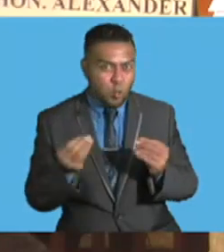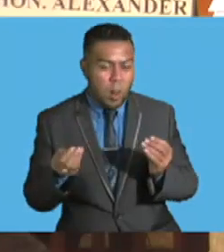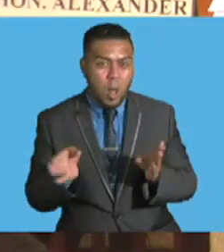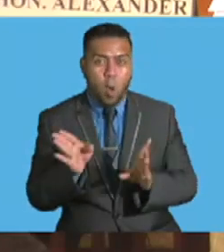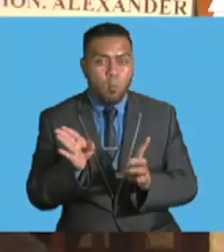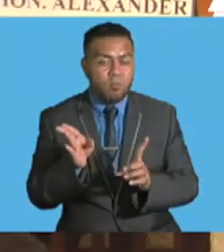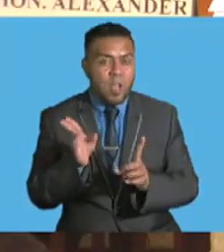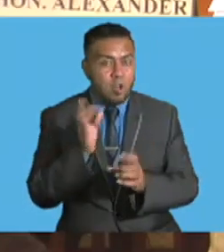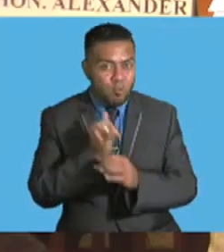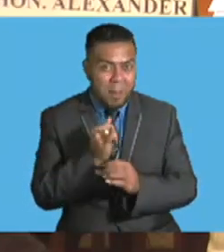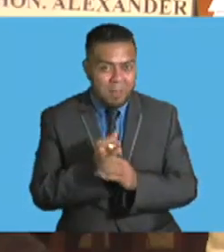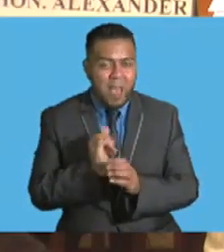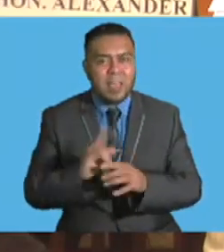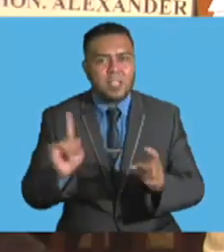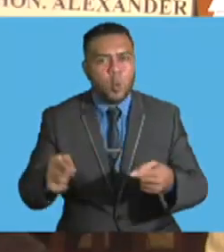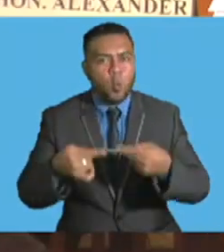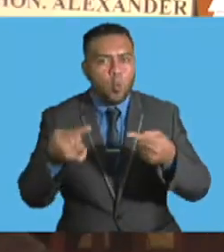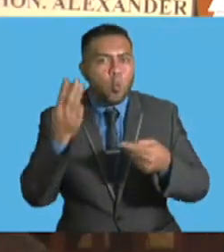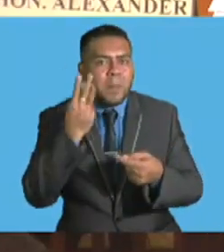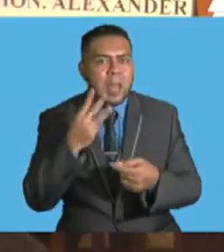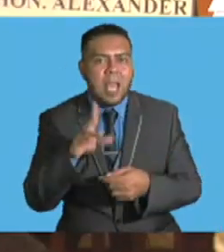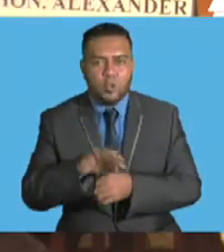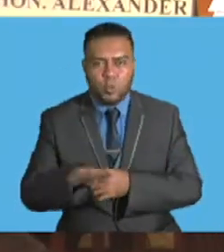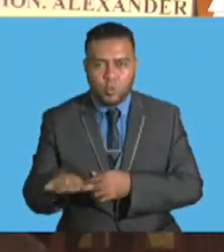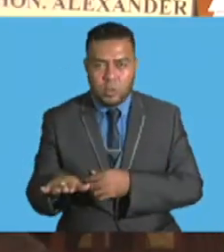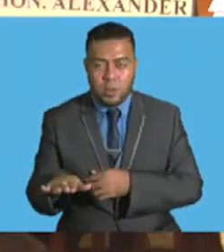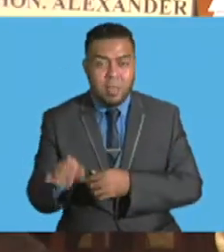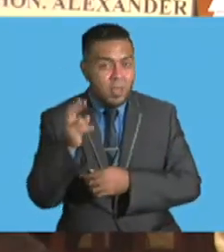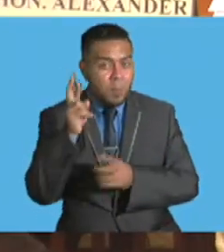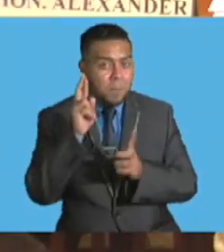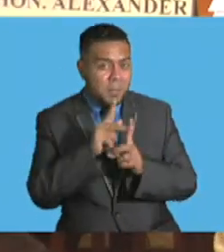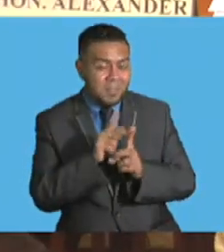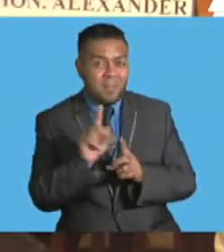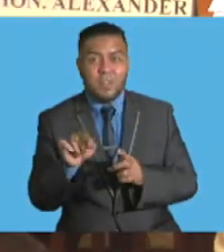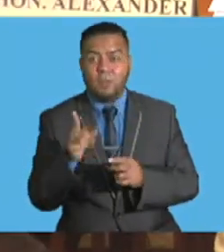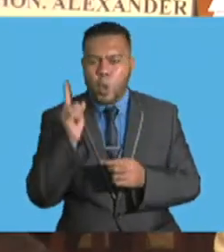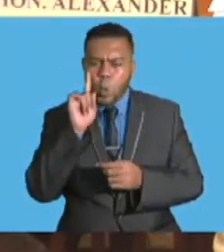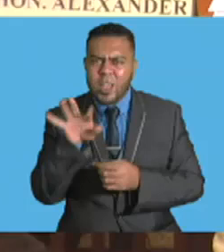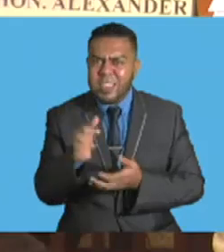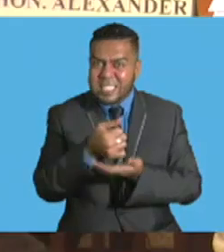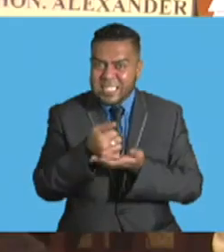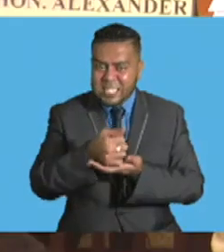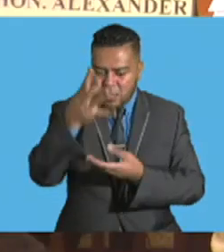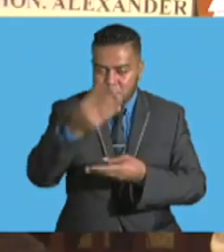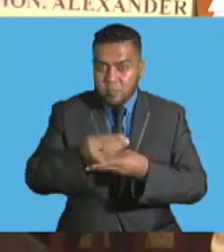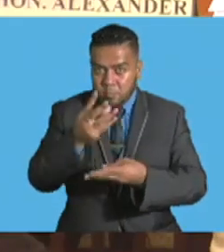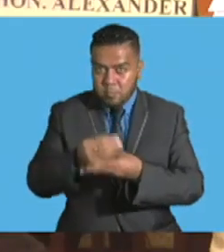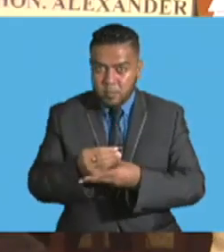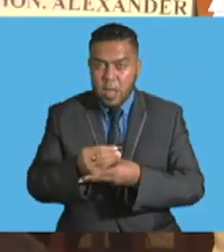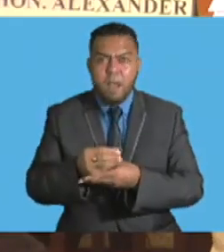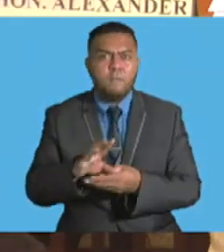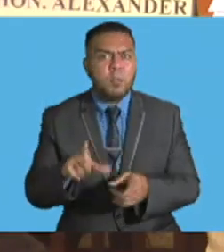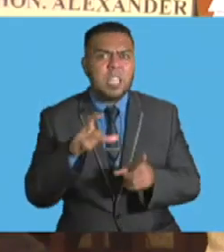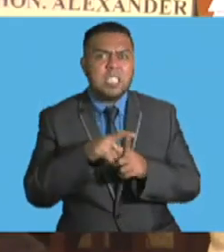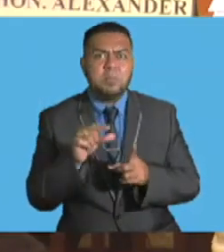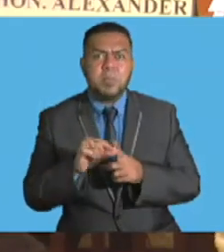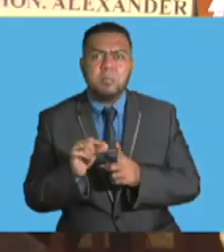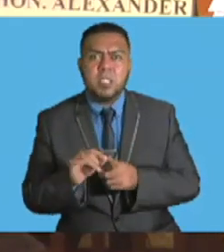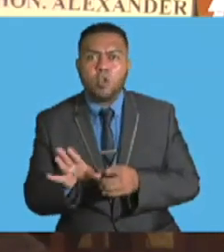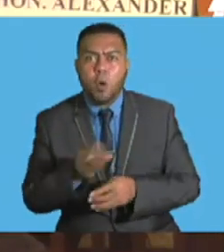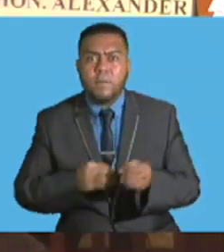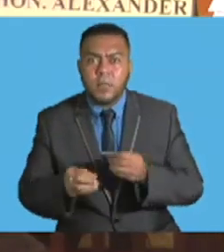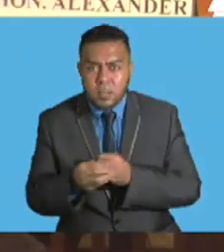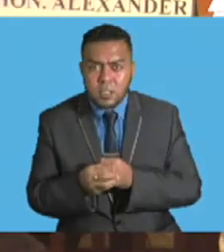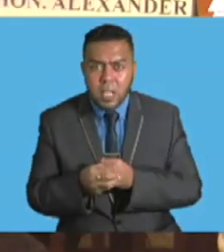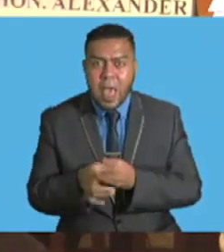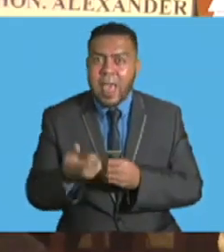women and children? The reason is that if we're to look at statistics coming out of the DPP's office and